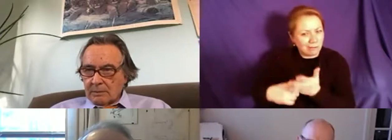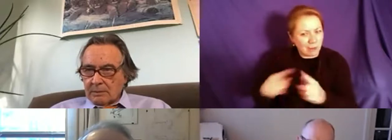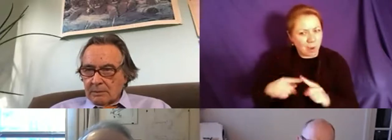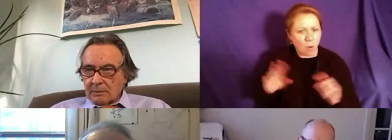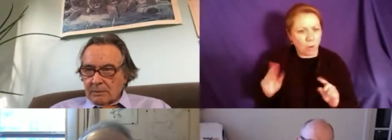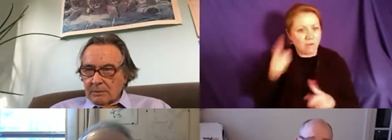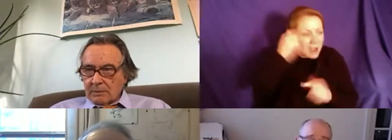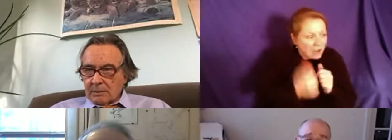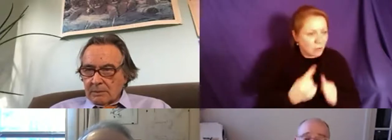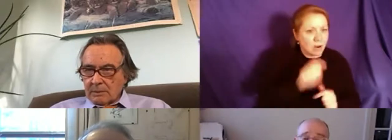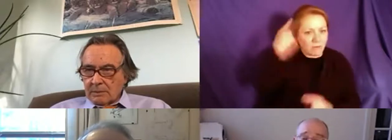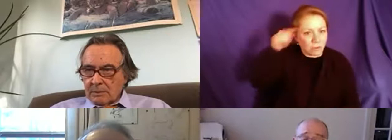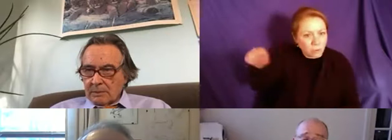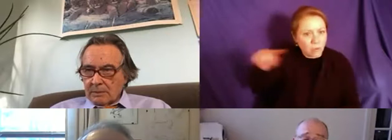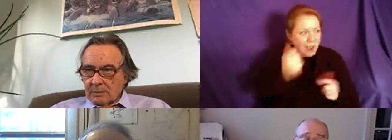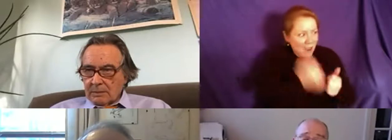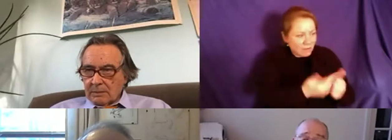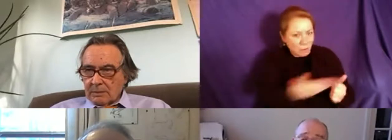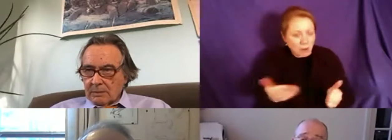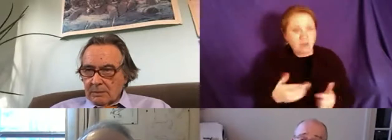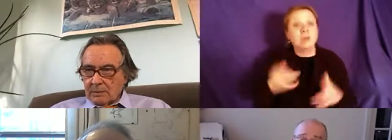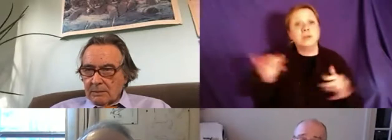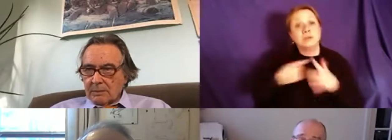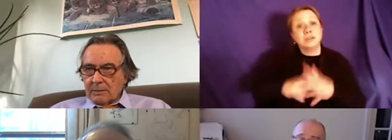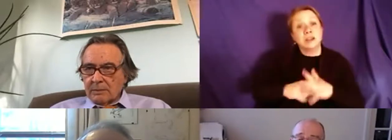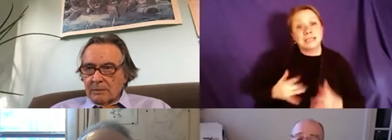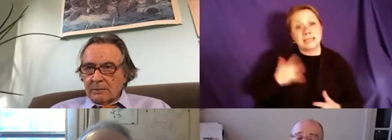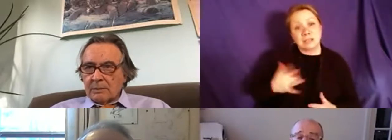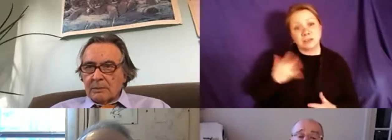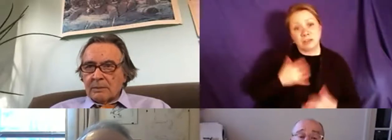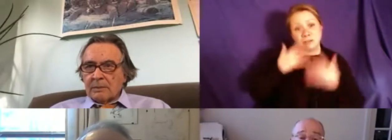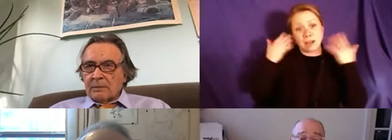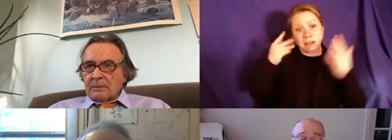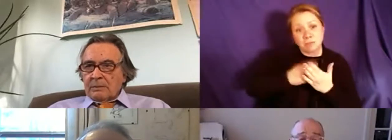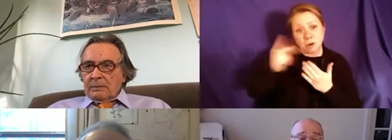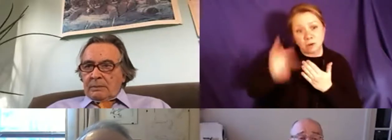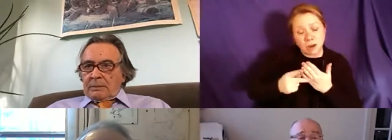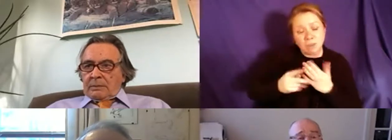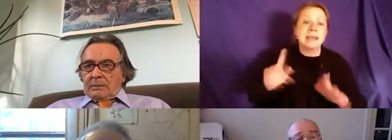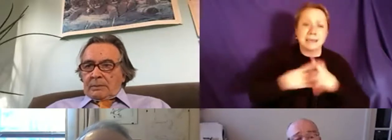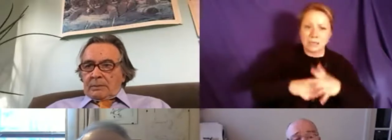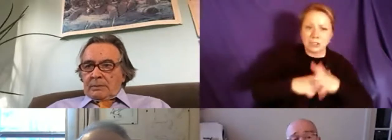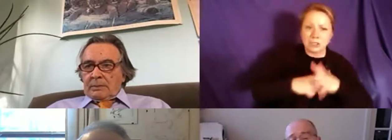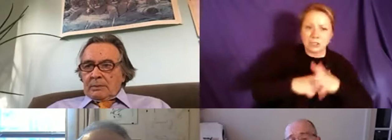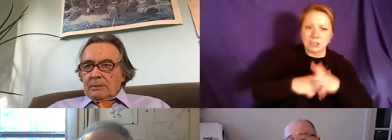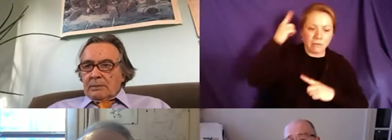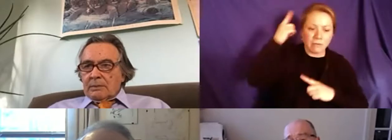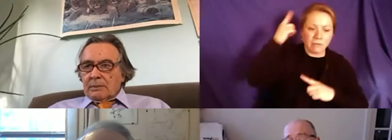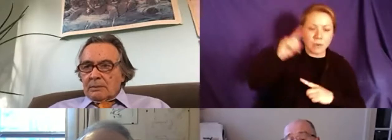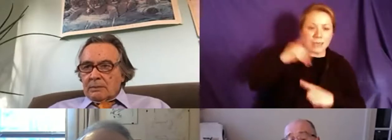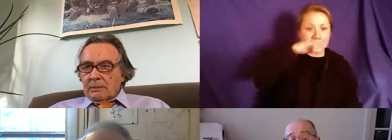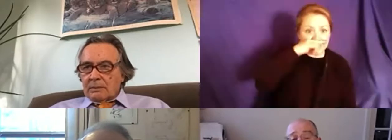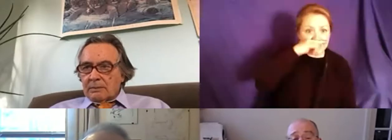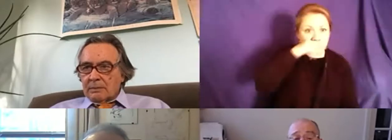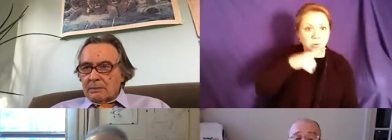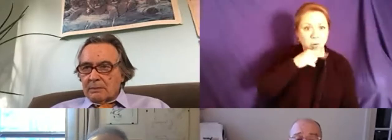for everybody. We also started doing sensory friendly programming for, initially we thought it was for kids,